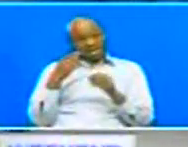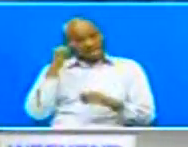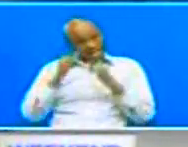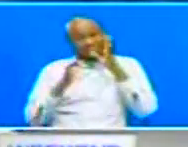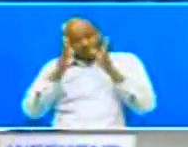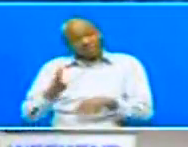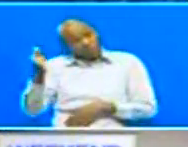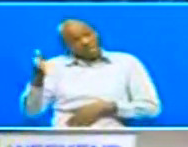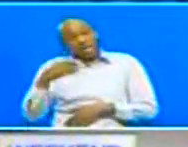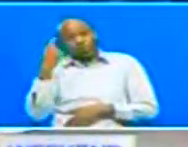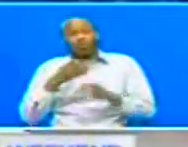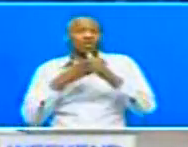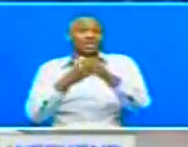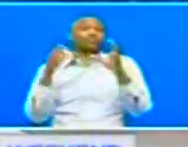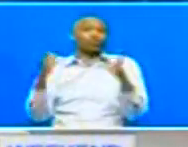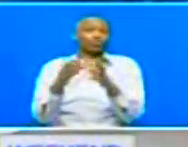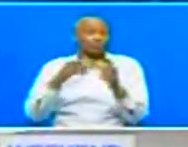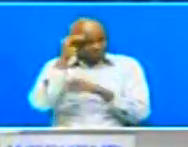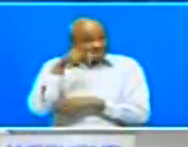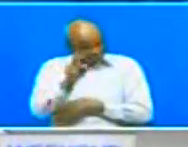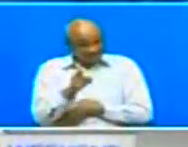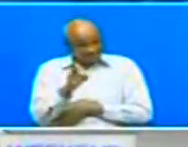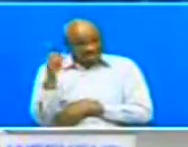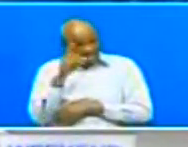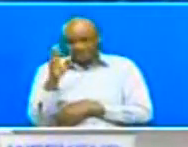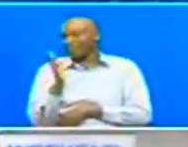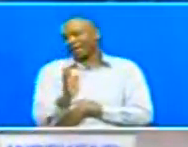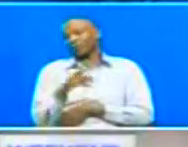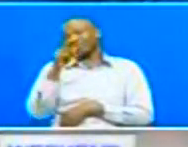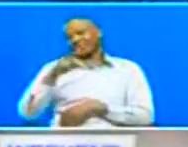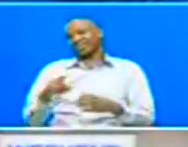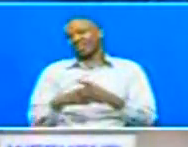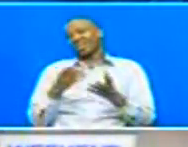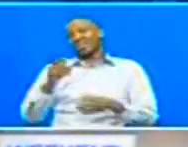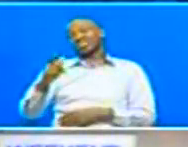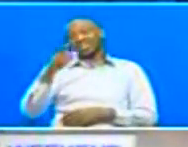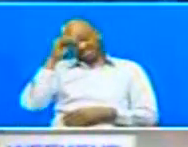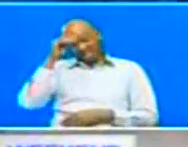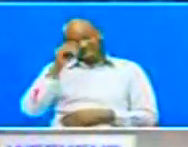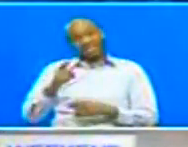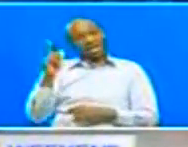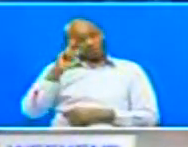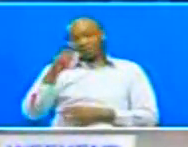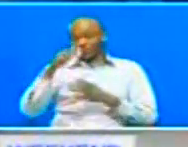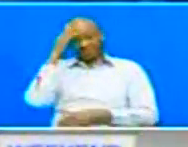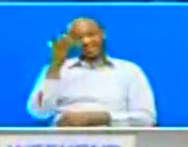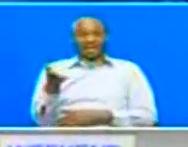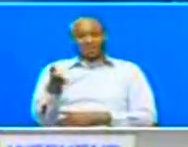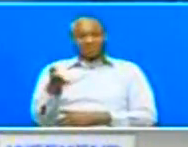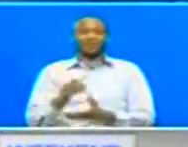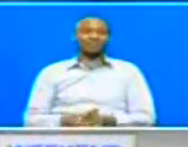led terrorists in killing students had never been to Dadaab and was actually studying law at the University of Nairobi. But yeah, I get